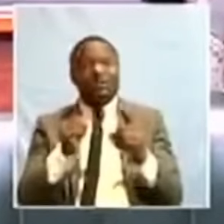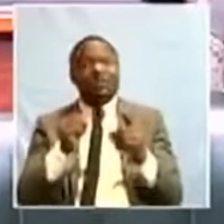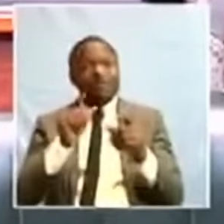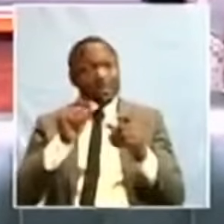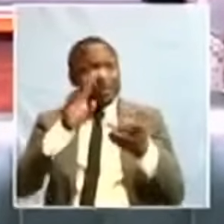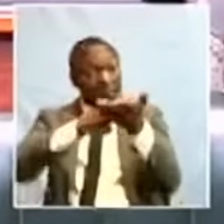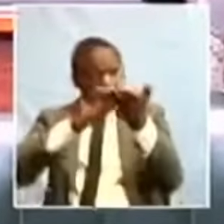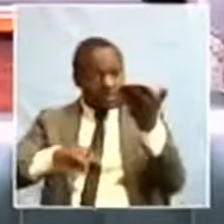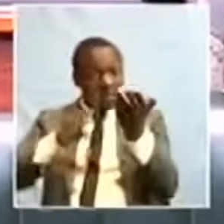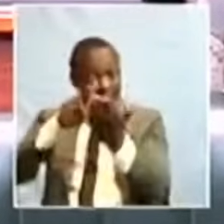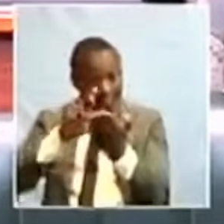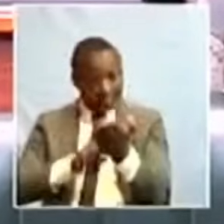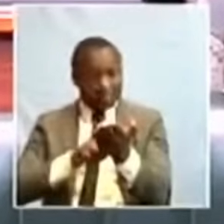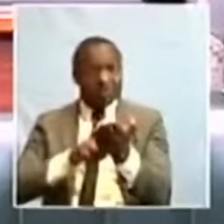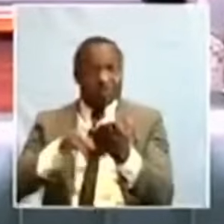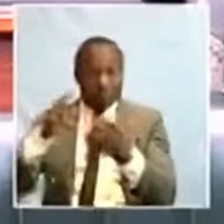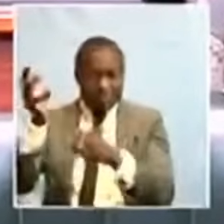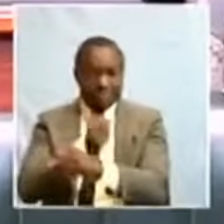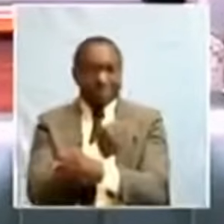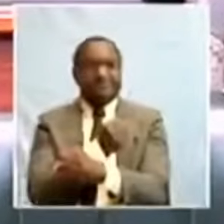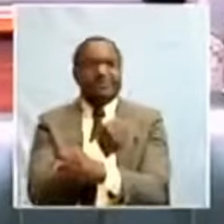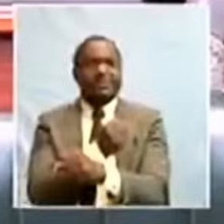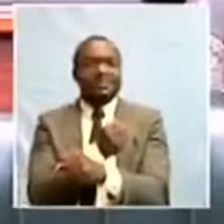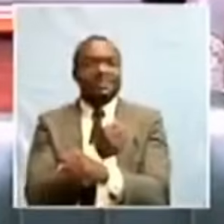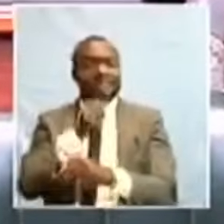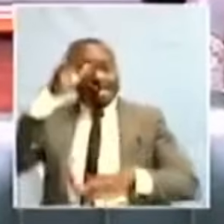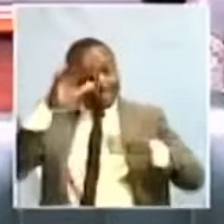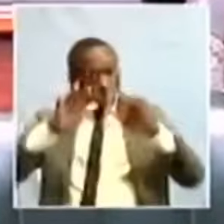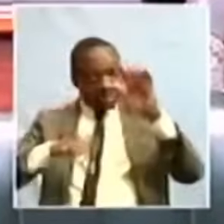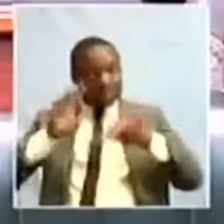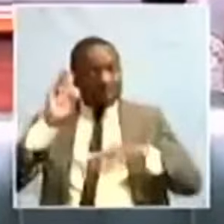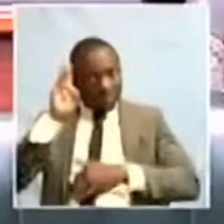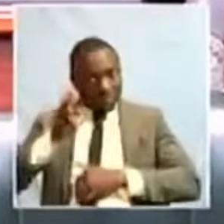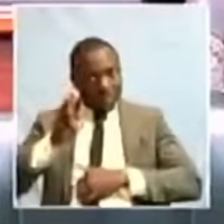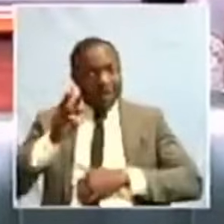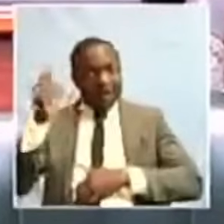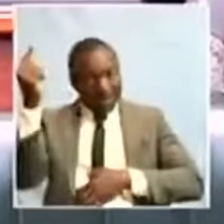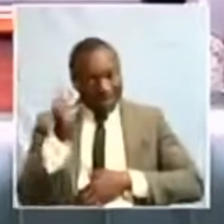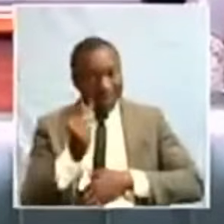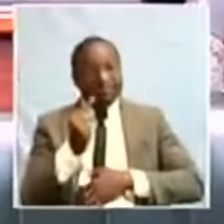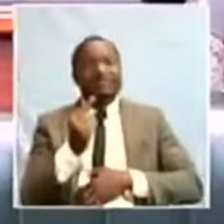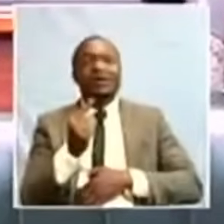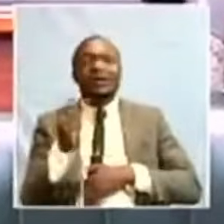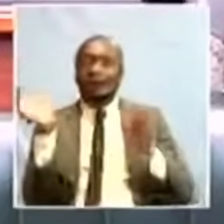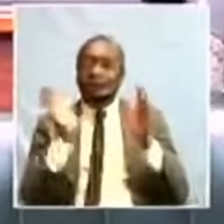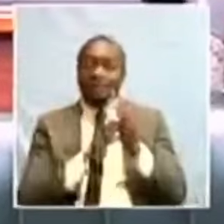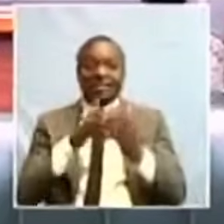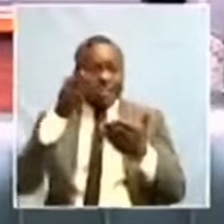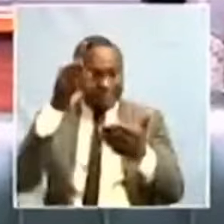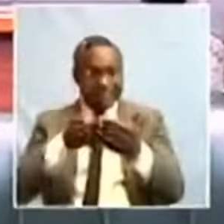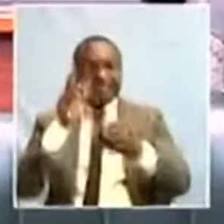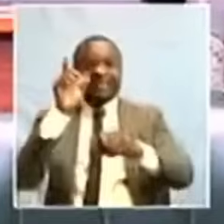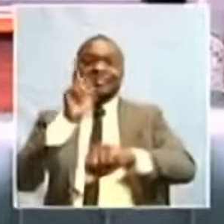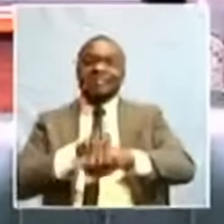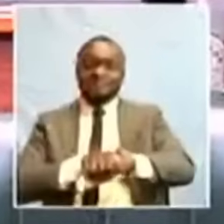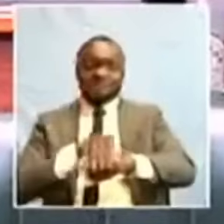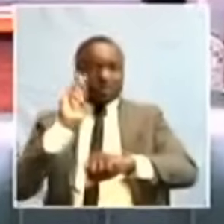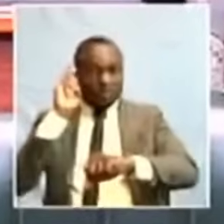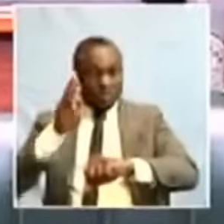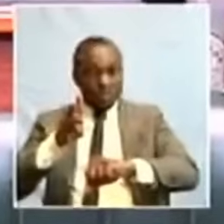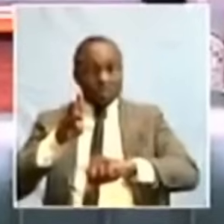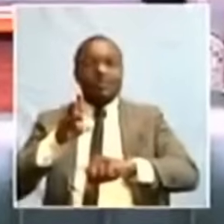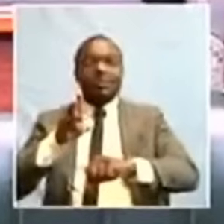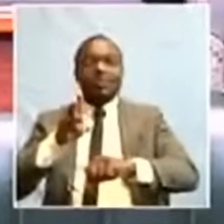believing in the reports that we got that the rains will come again. And this time, hopefully, will